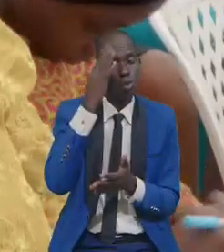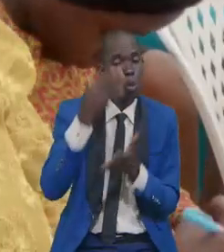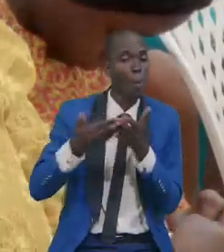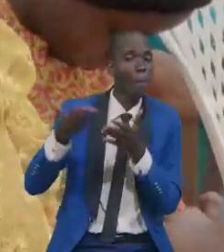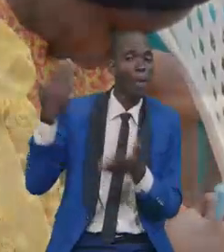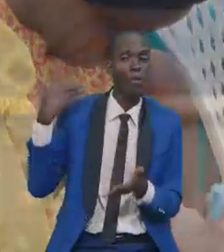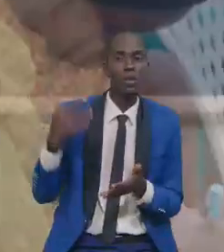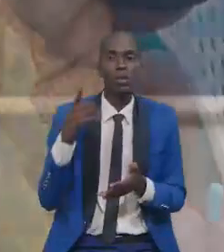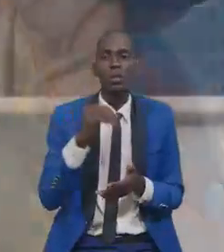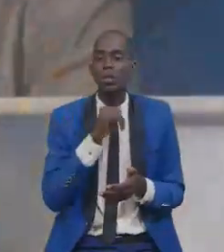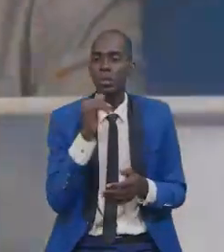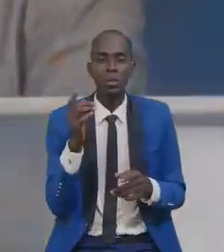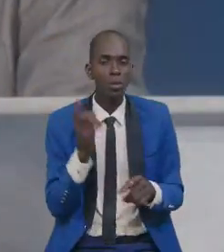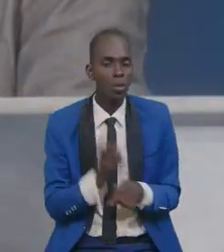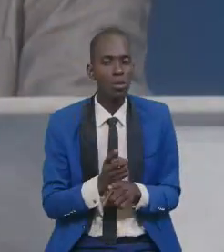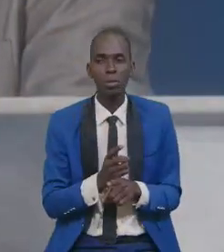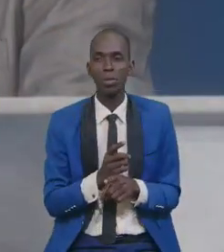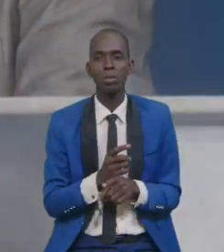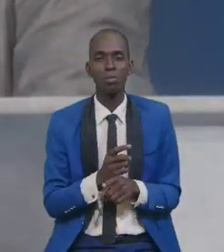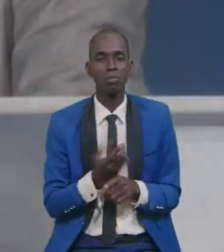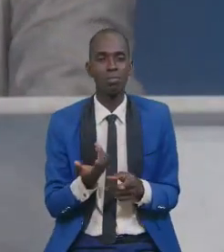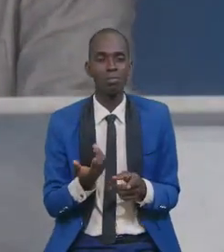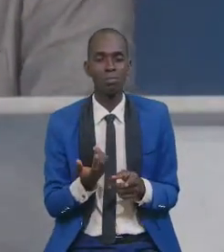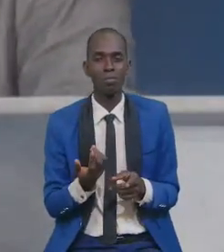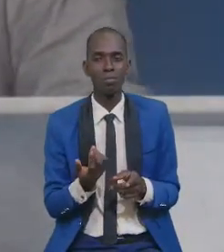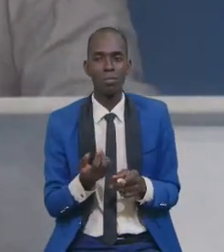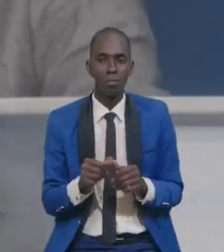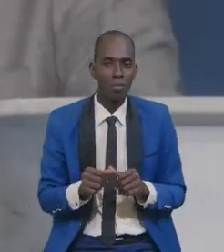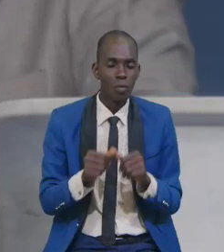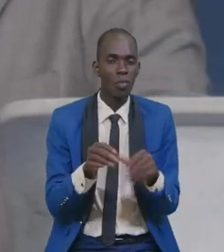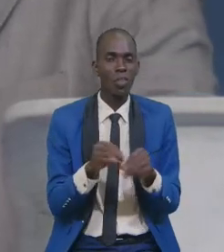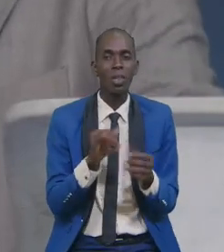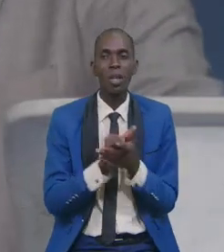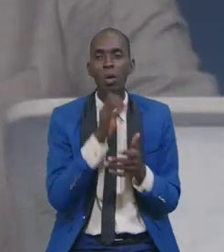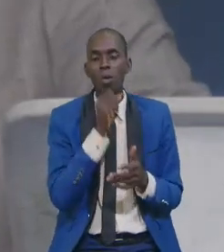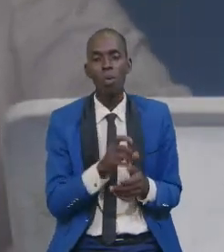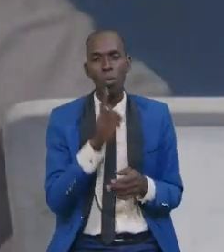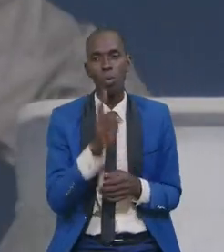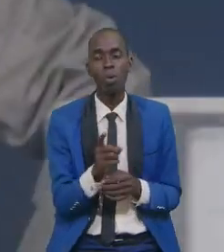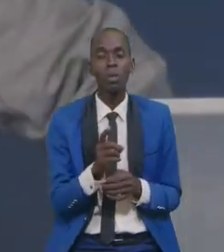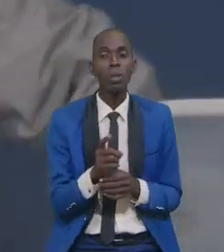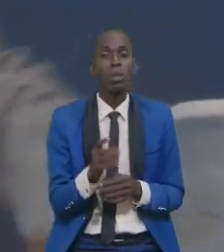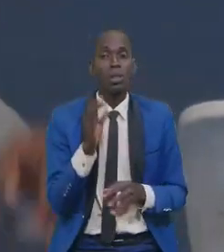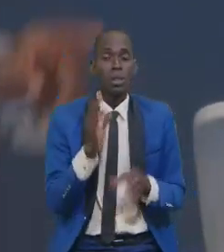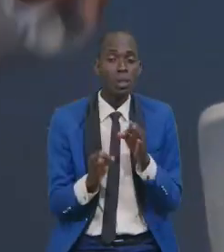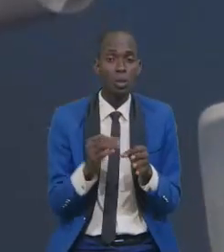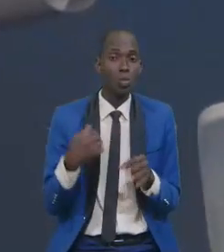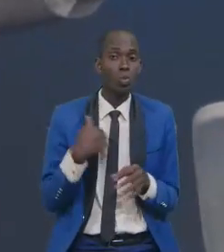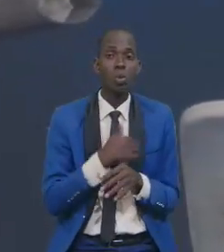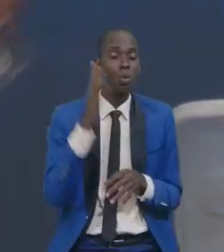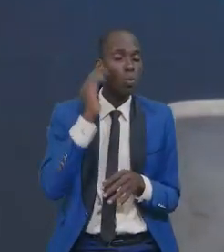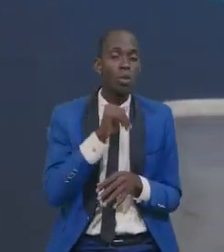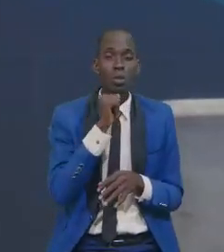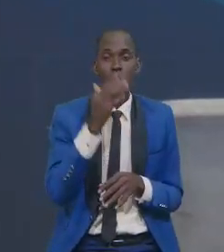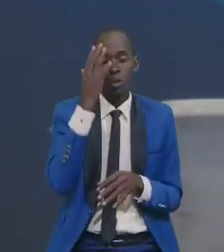and reading and studying, we'll forget. We'll forget, and then we will not know the truth like we knew the